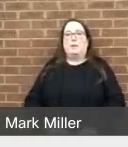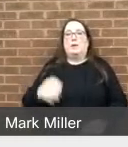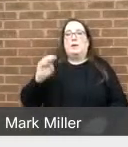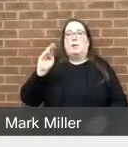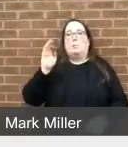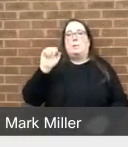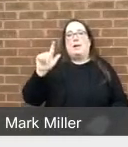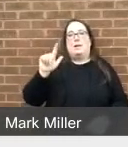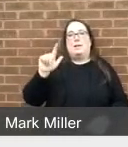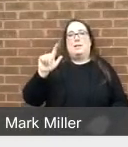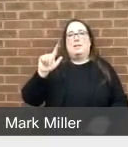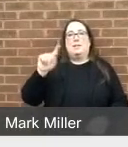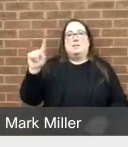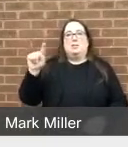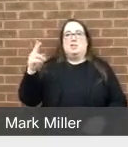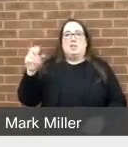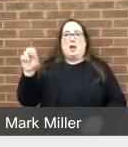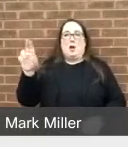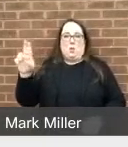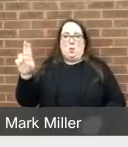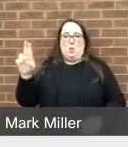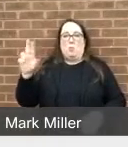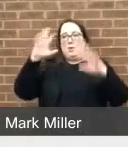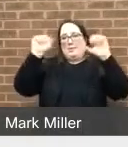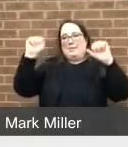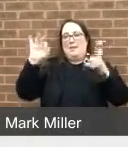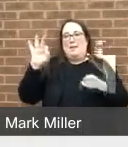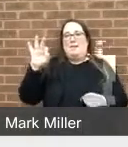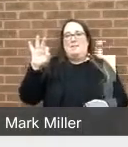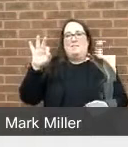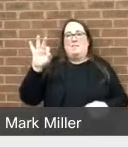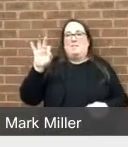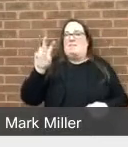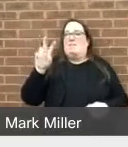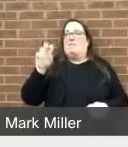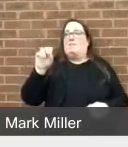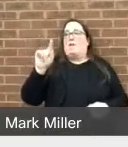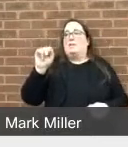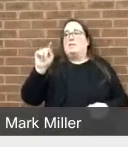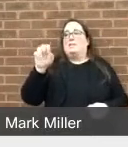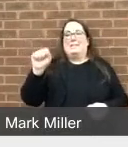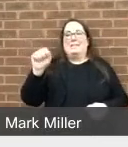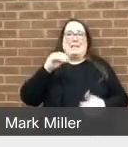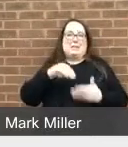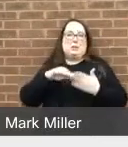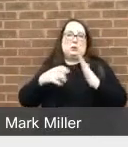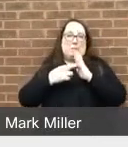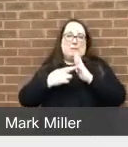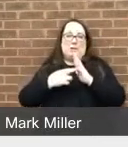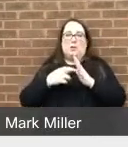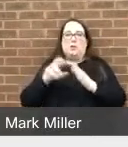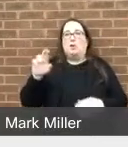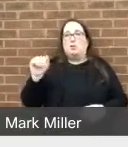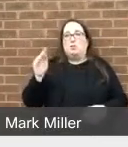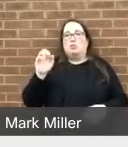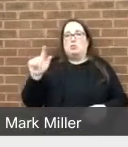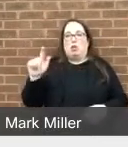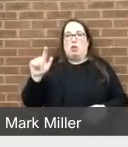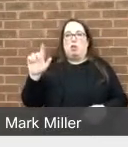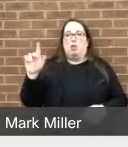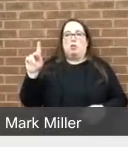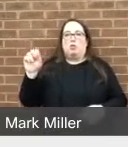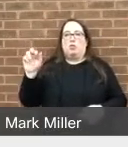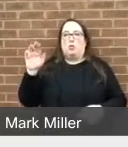Zhao, President of Volunteers and our student representative. Rajal Karim, Event Director